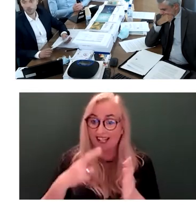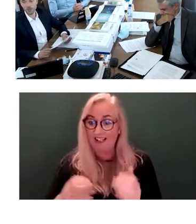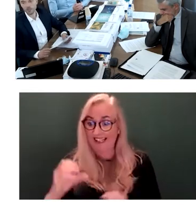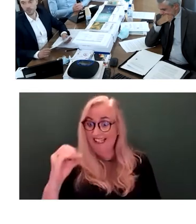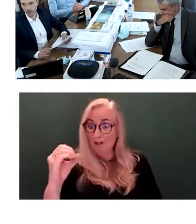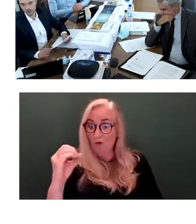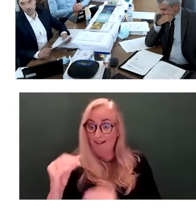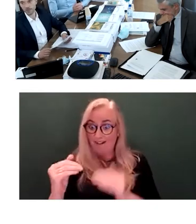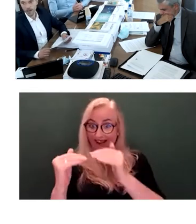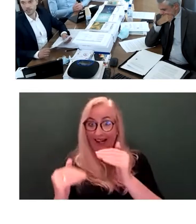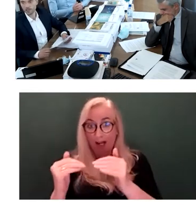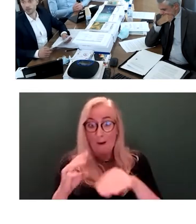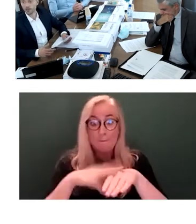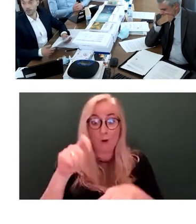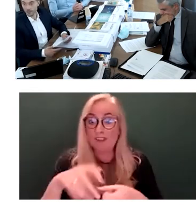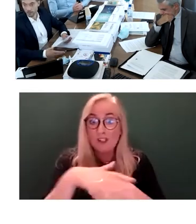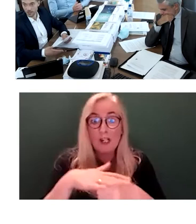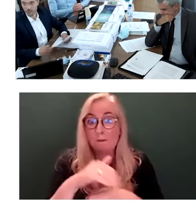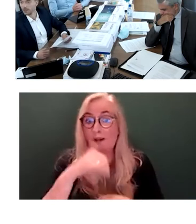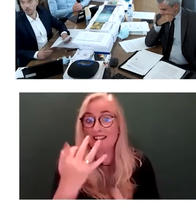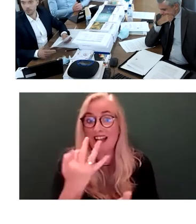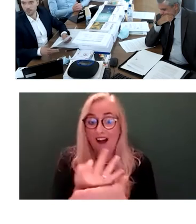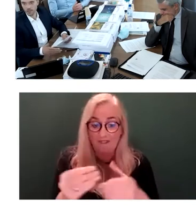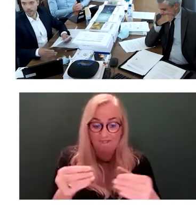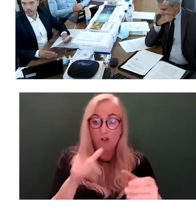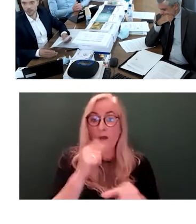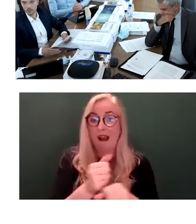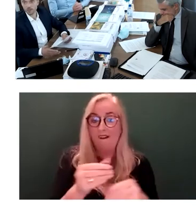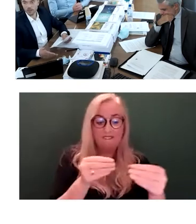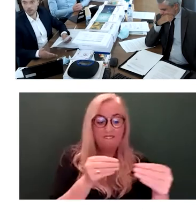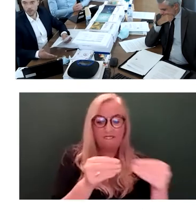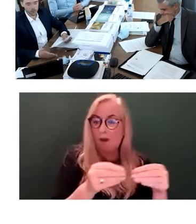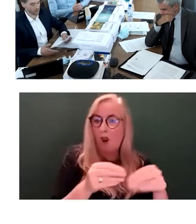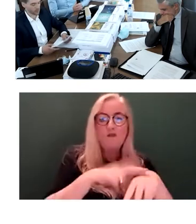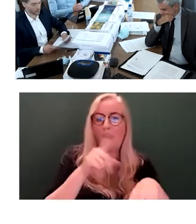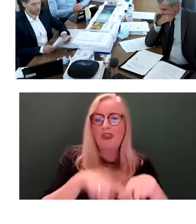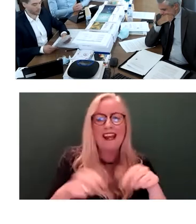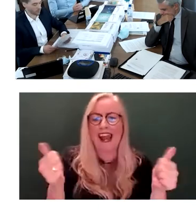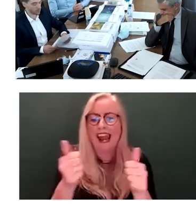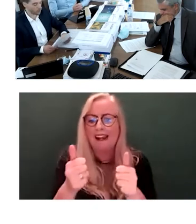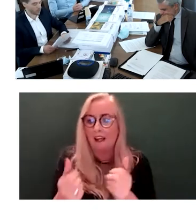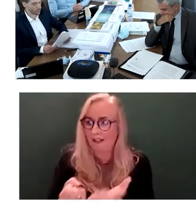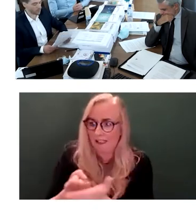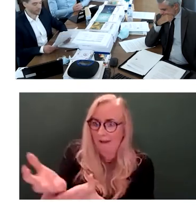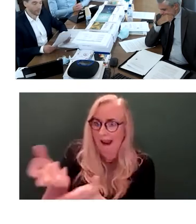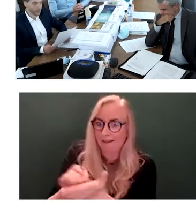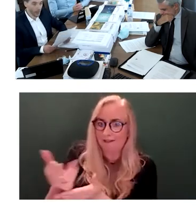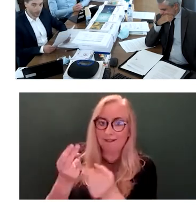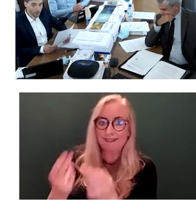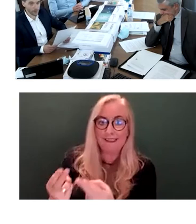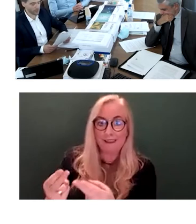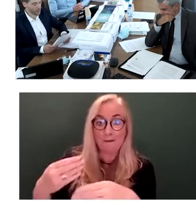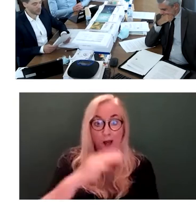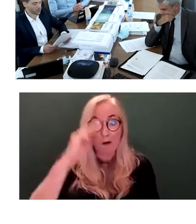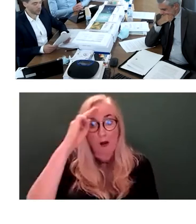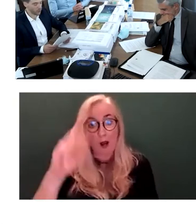large majority of cases, as it's often flexibility rather than any types of expenditure that is required.